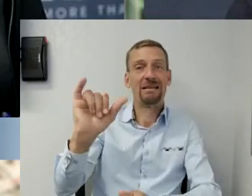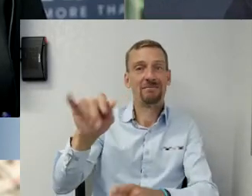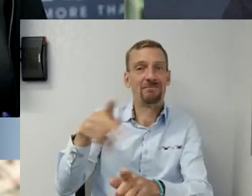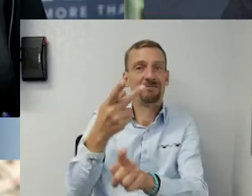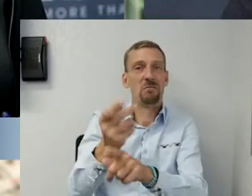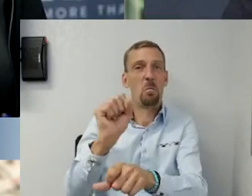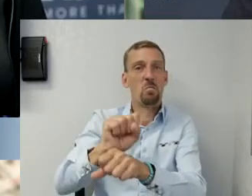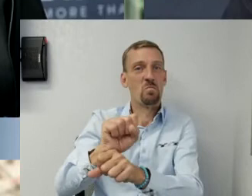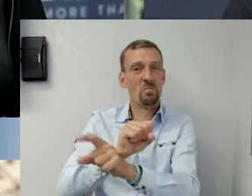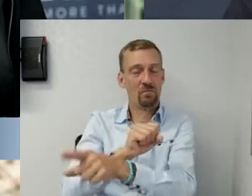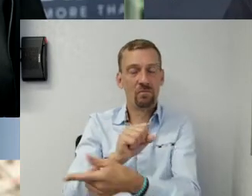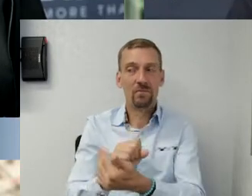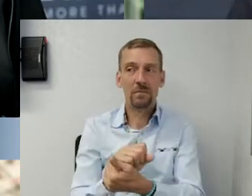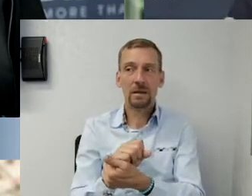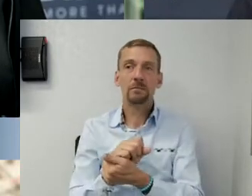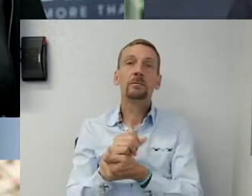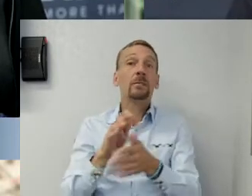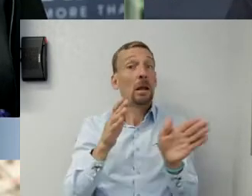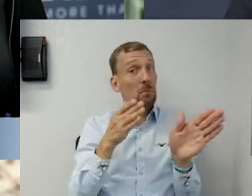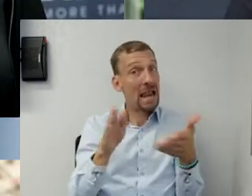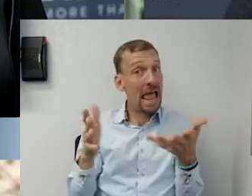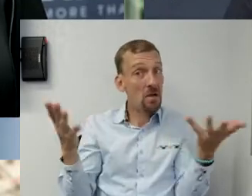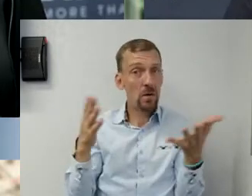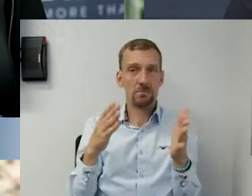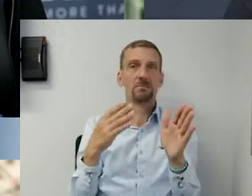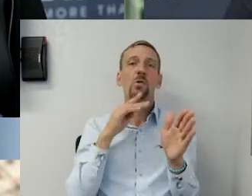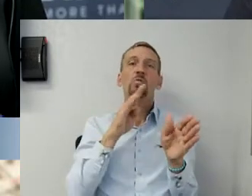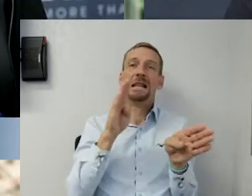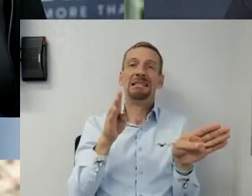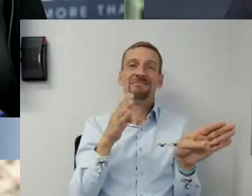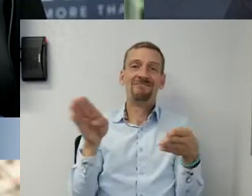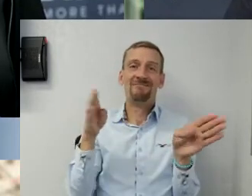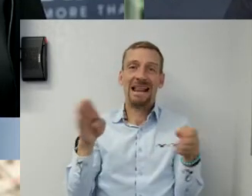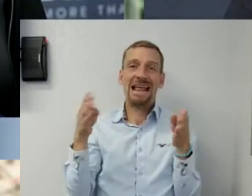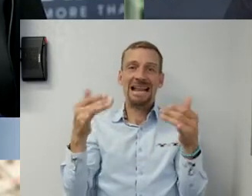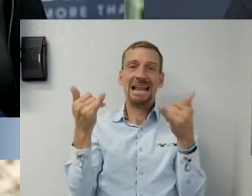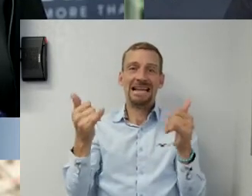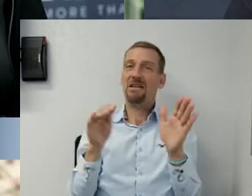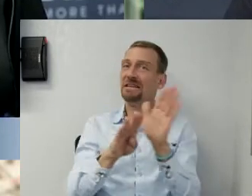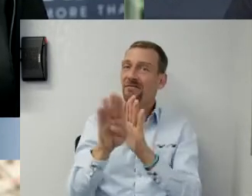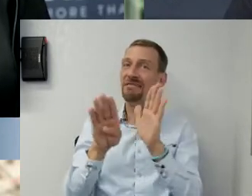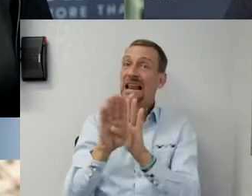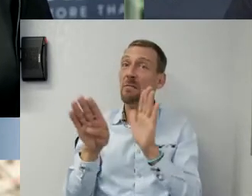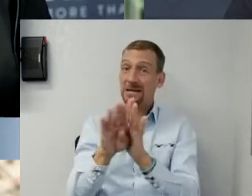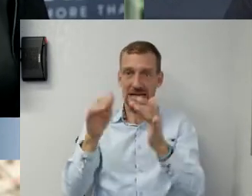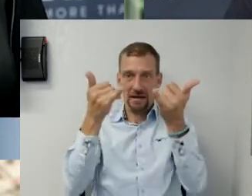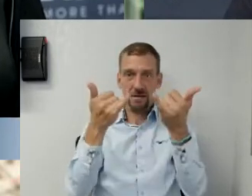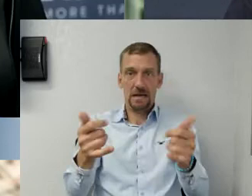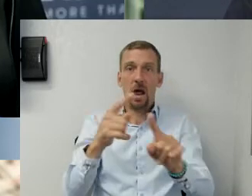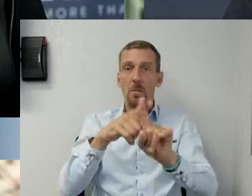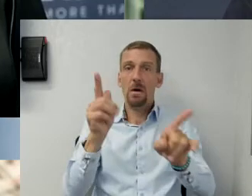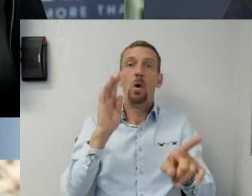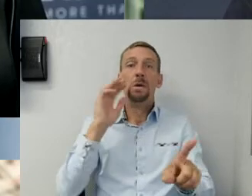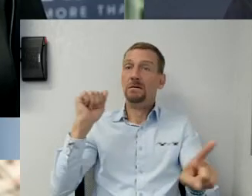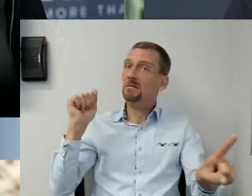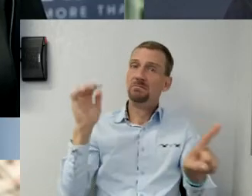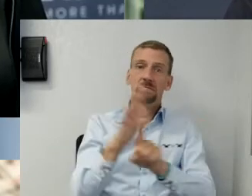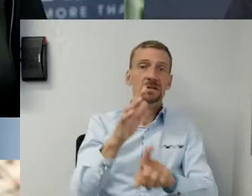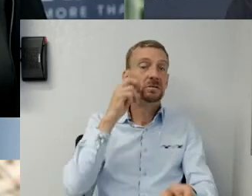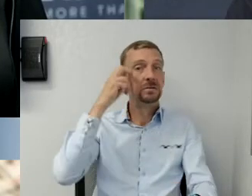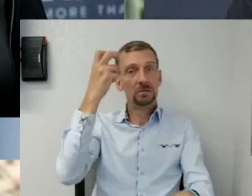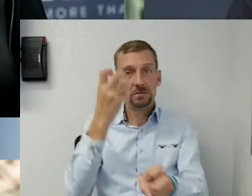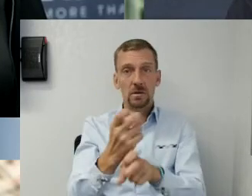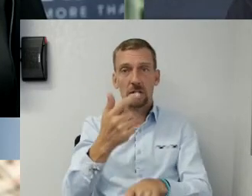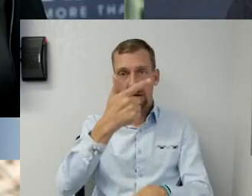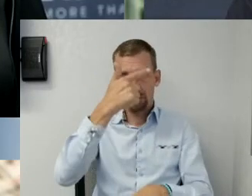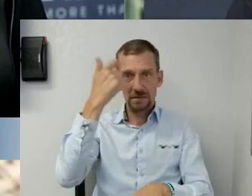So the plan is under development right now. It's not an easy plan, and will be greatly impacted by the